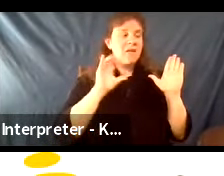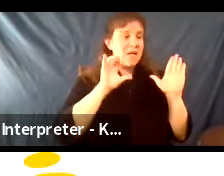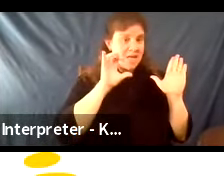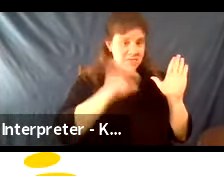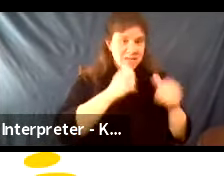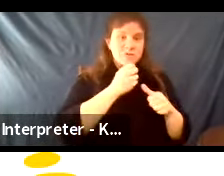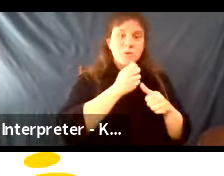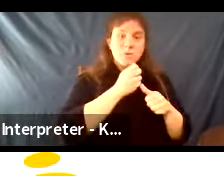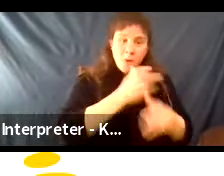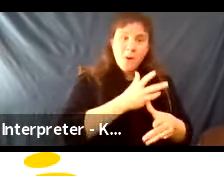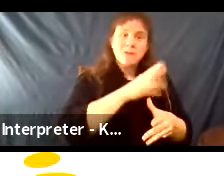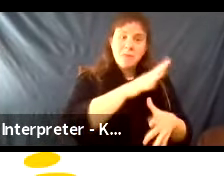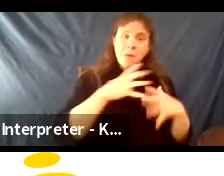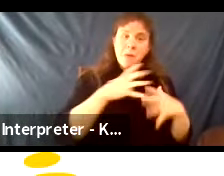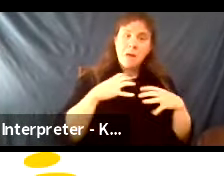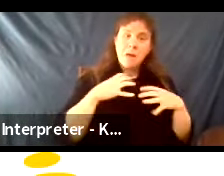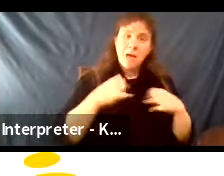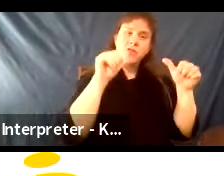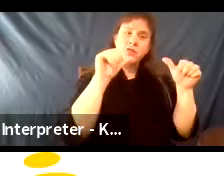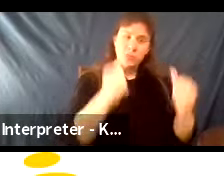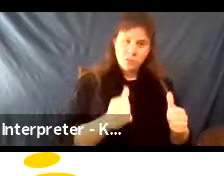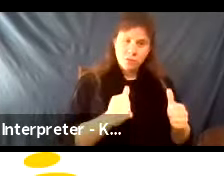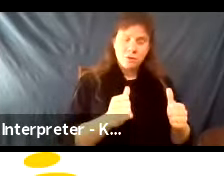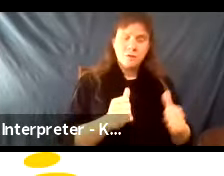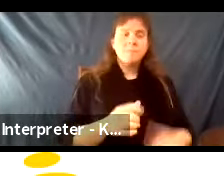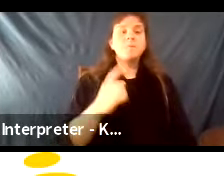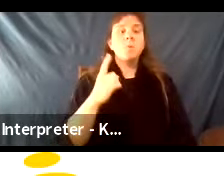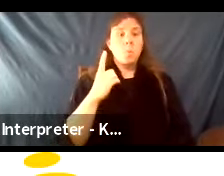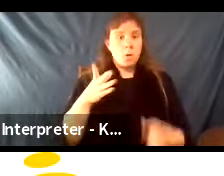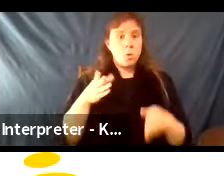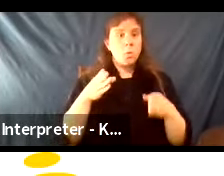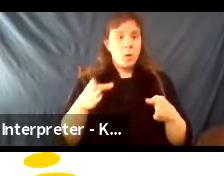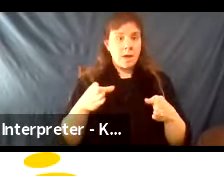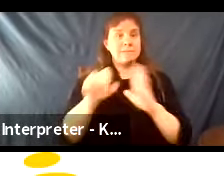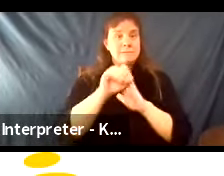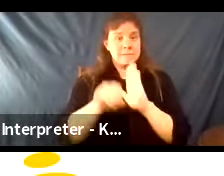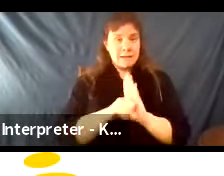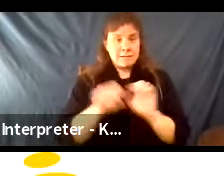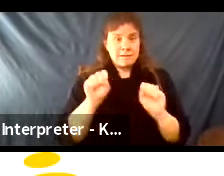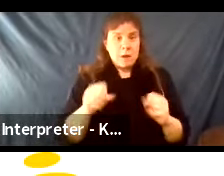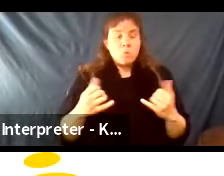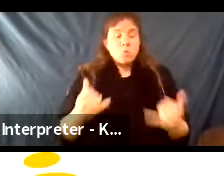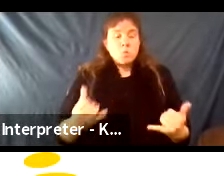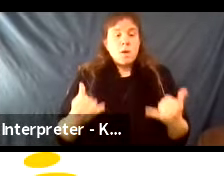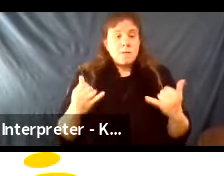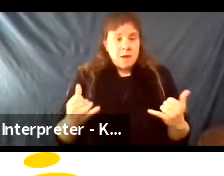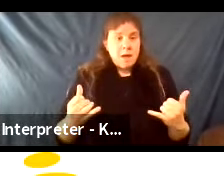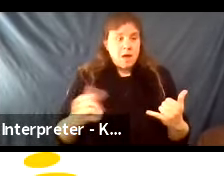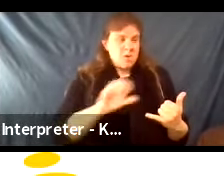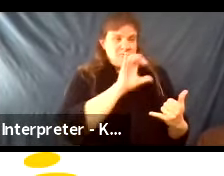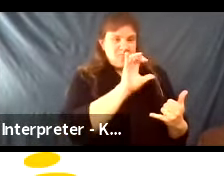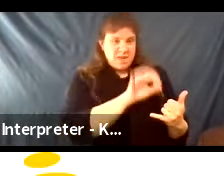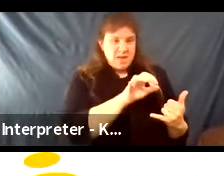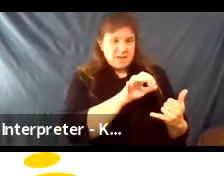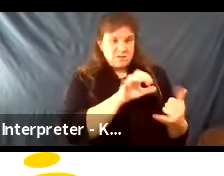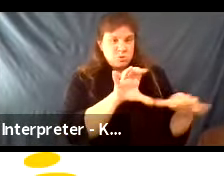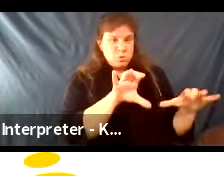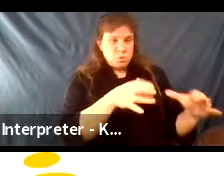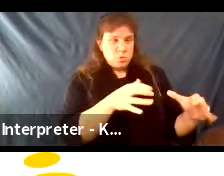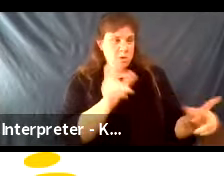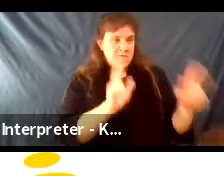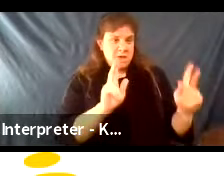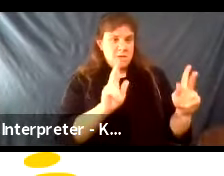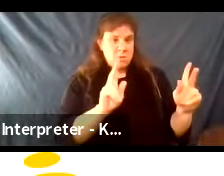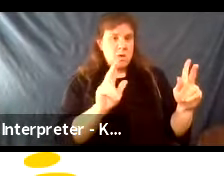continue to take a toll on them. And so one way that the state can immediately elevate that population and not